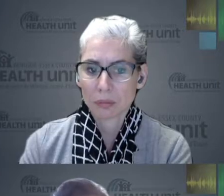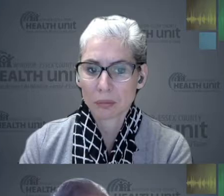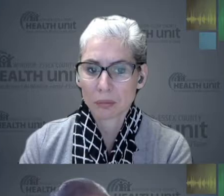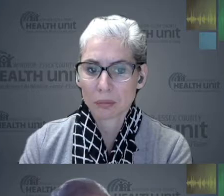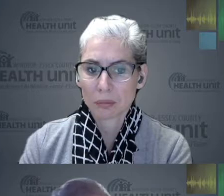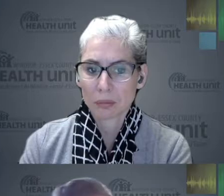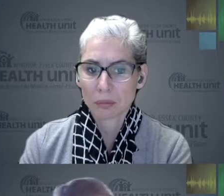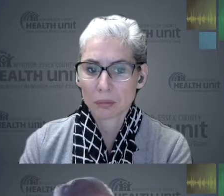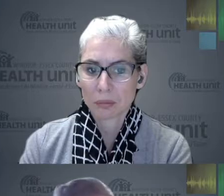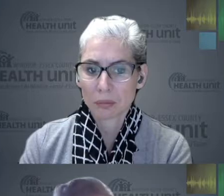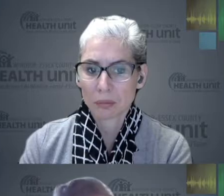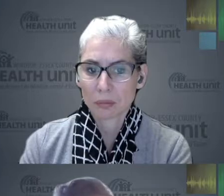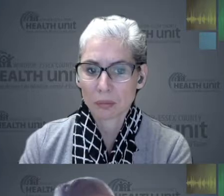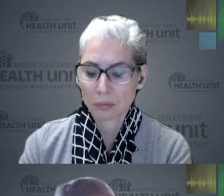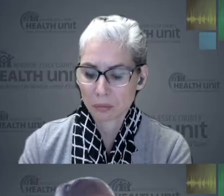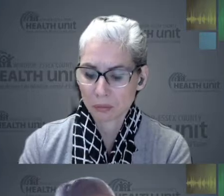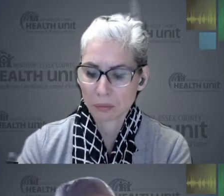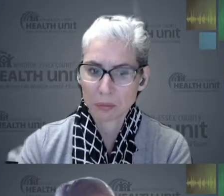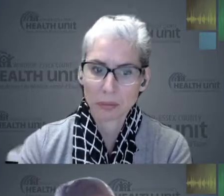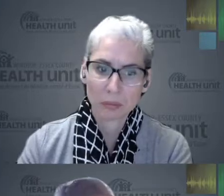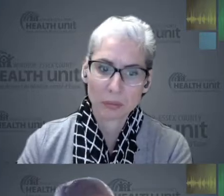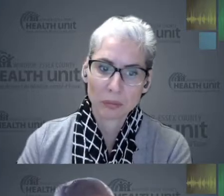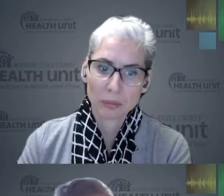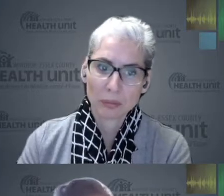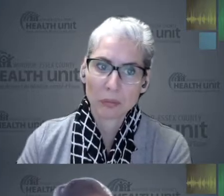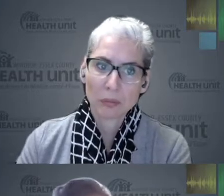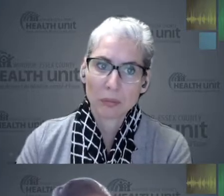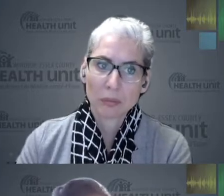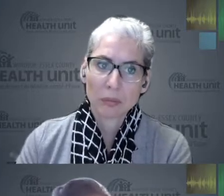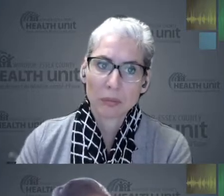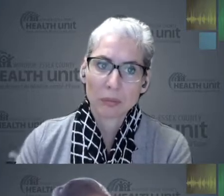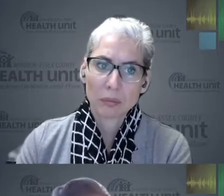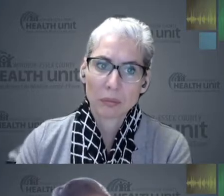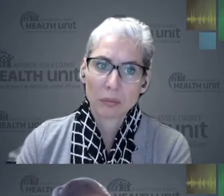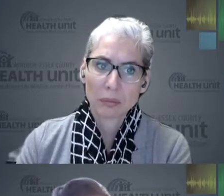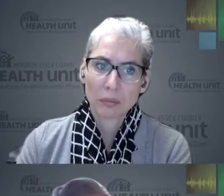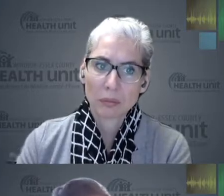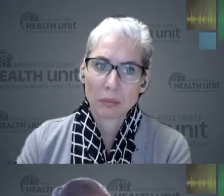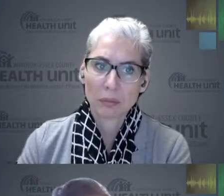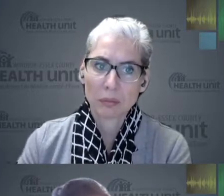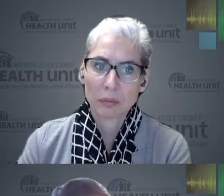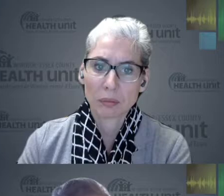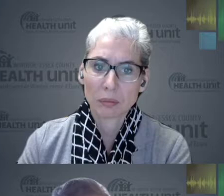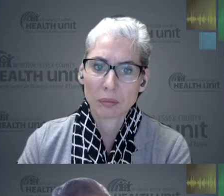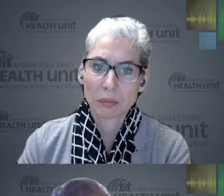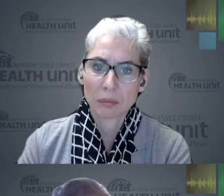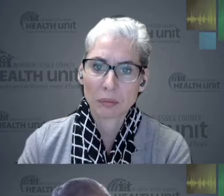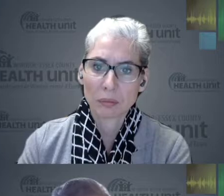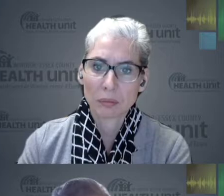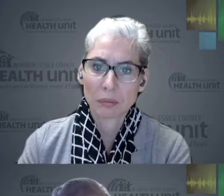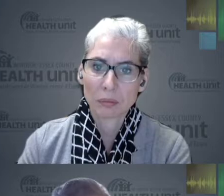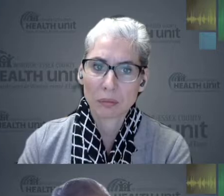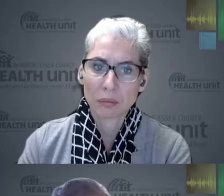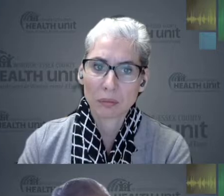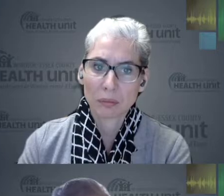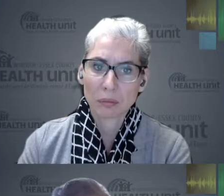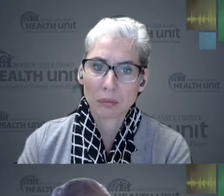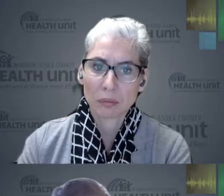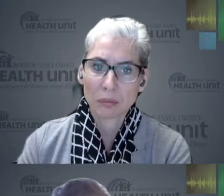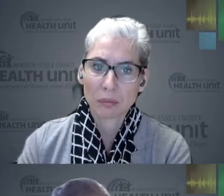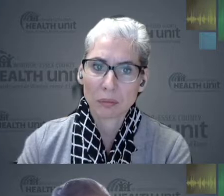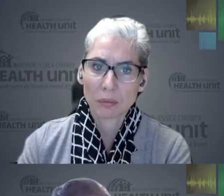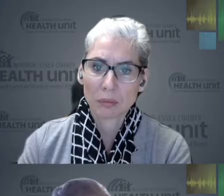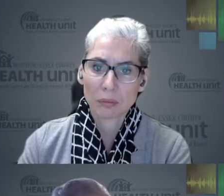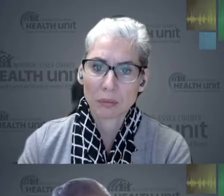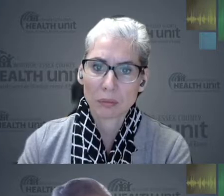beds would be typically used for other services for patients, and those services can't be provided. So COVID-19 not only affects